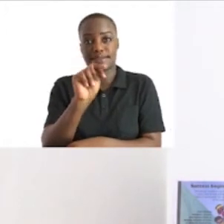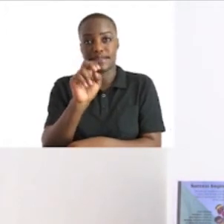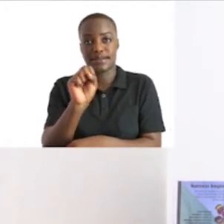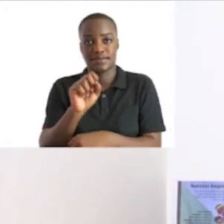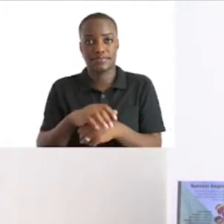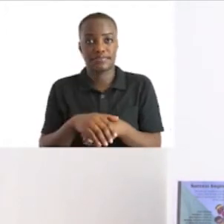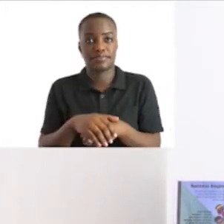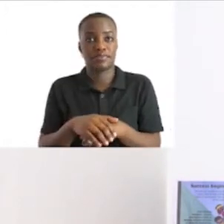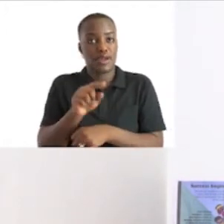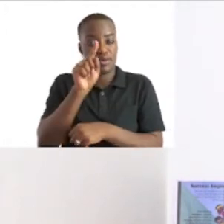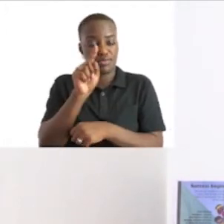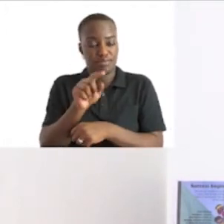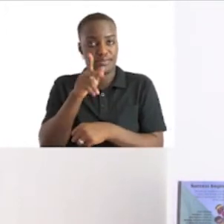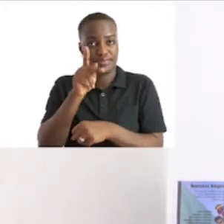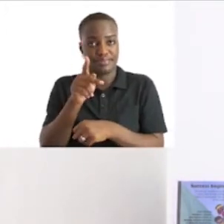write 1?